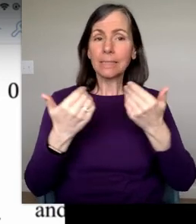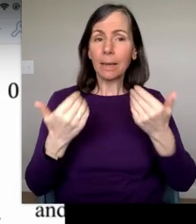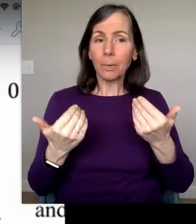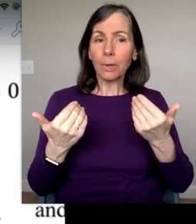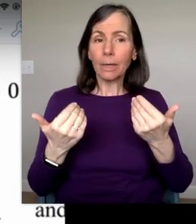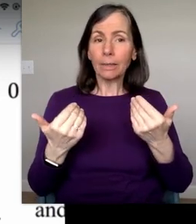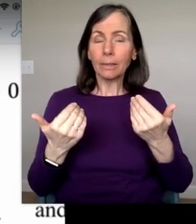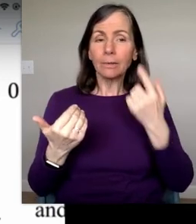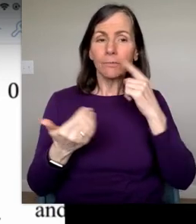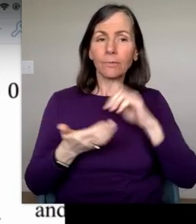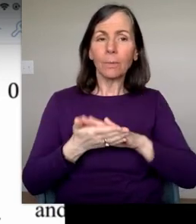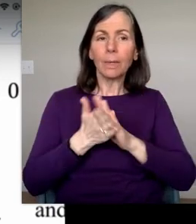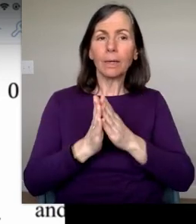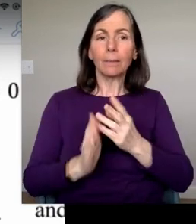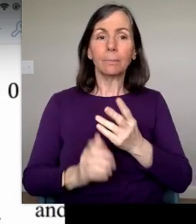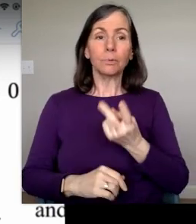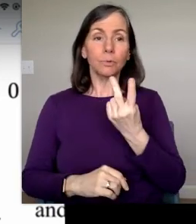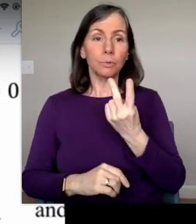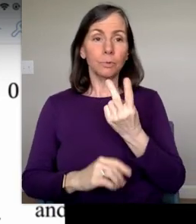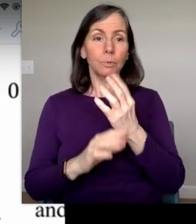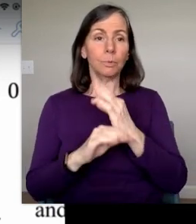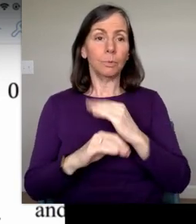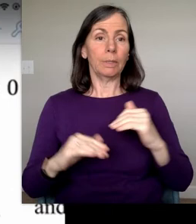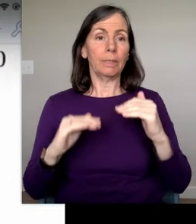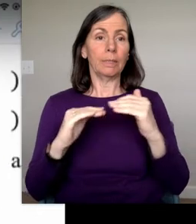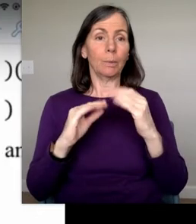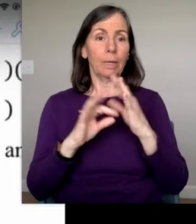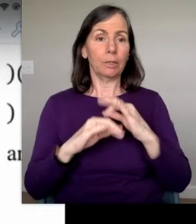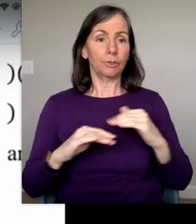into two equations.